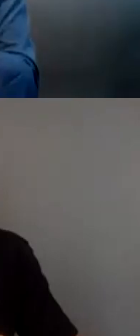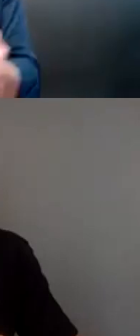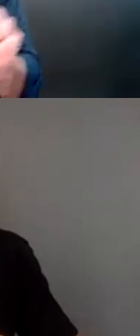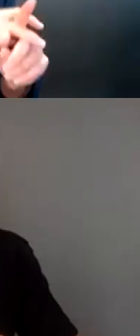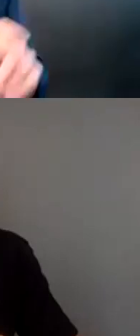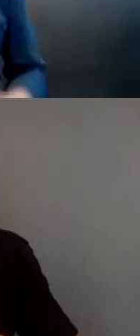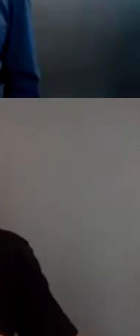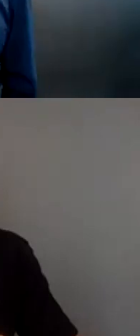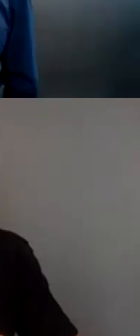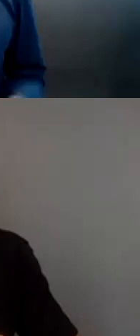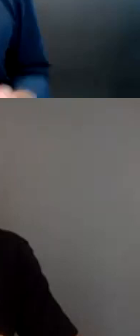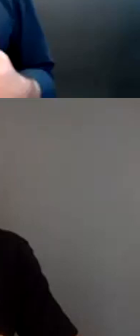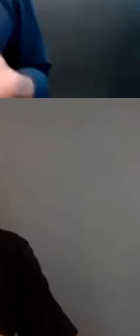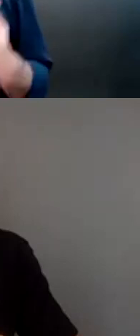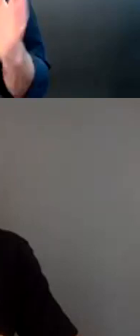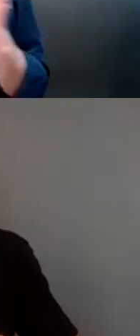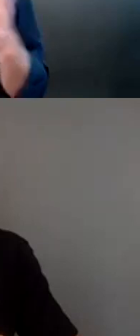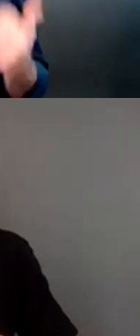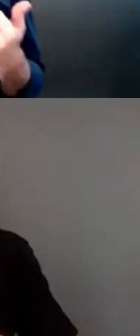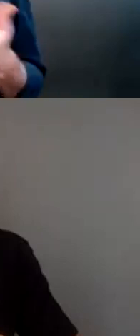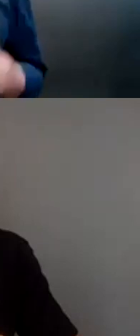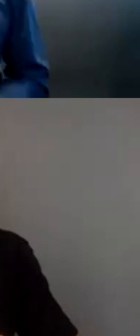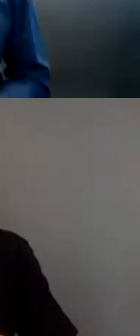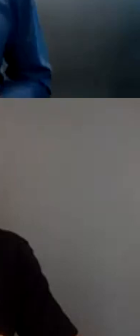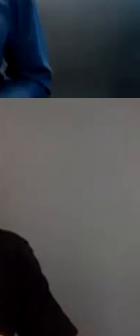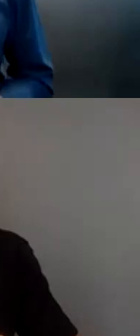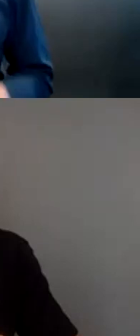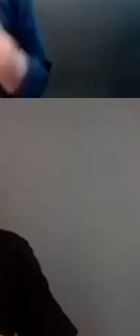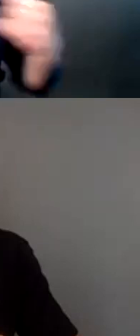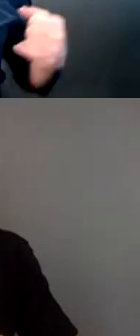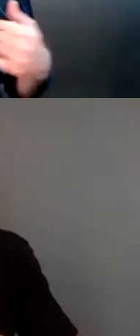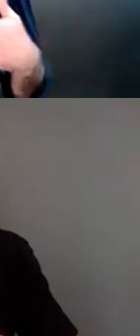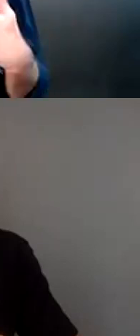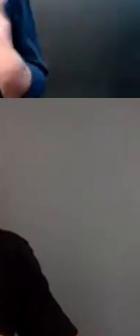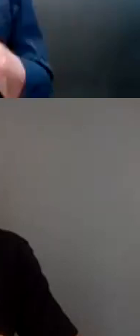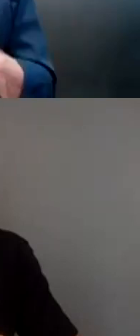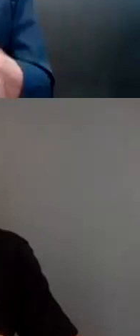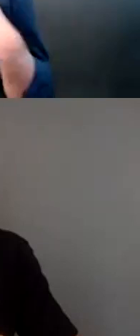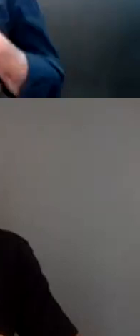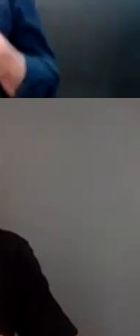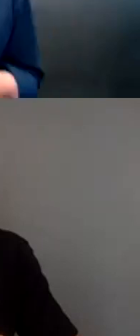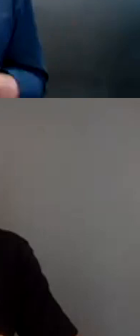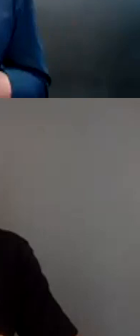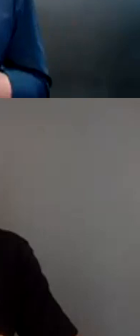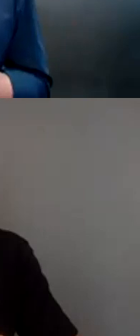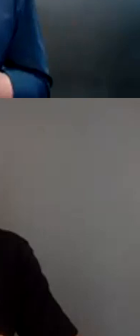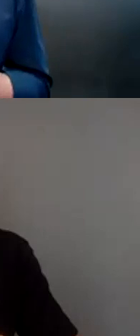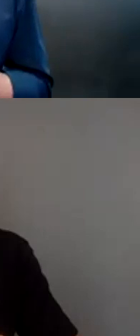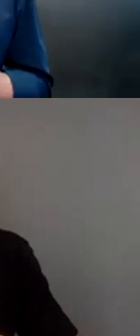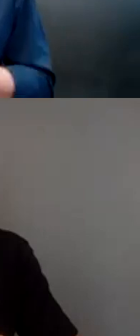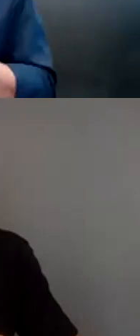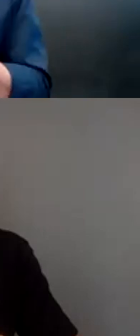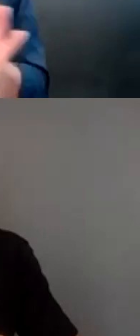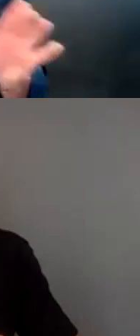staff are feeling is of serious concern to leaders, and they want ways to, basically retain their workforce and